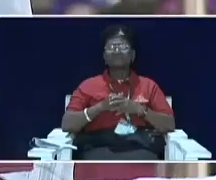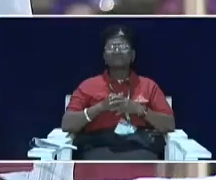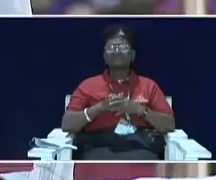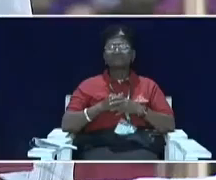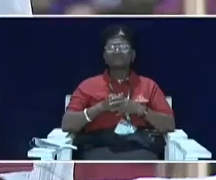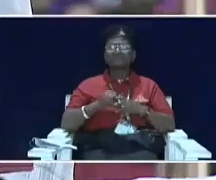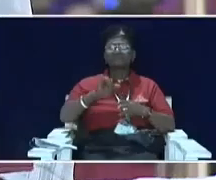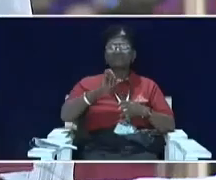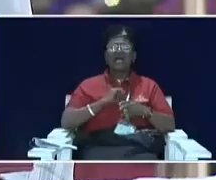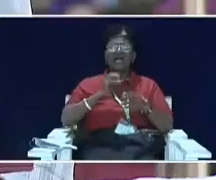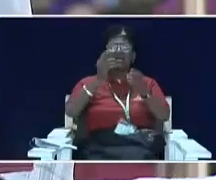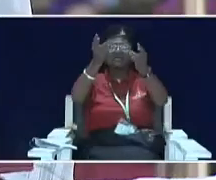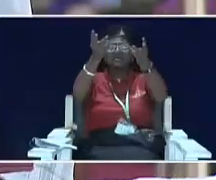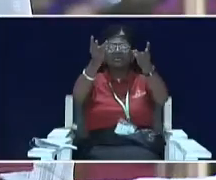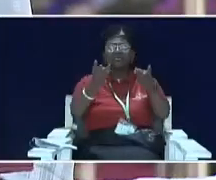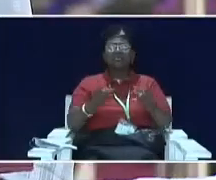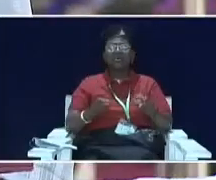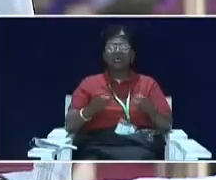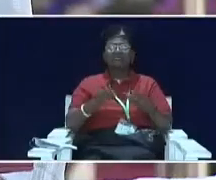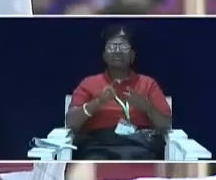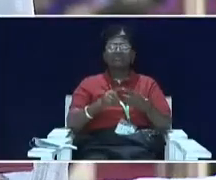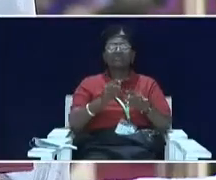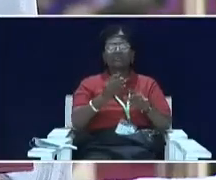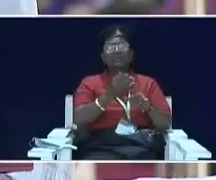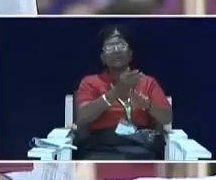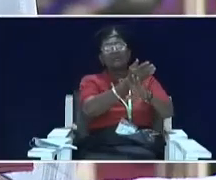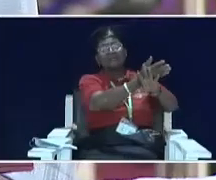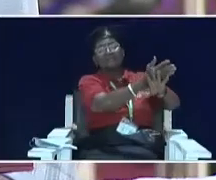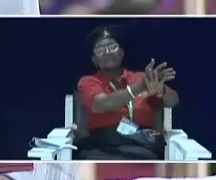I want to beg you